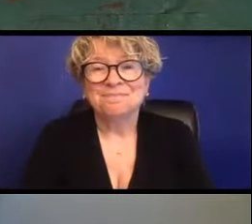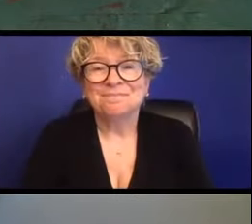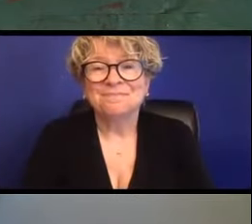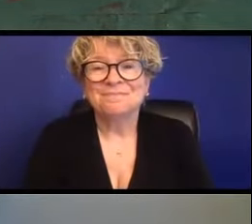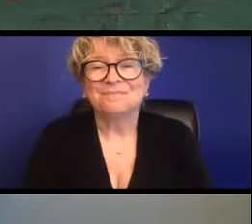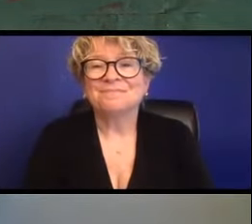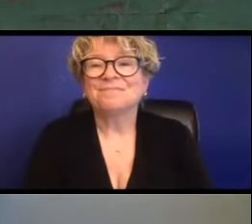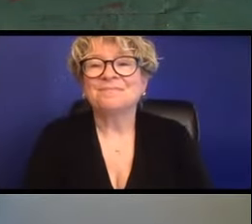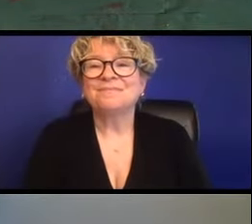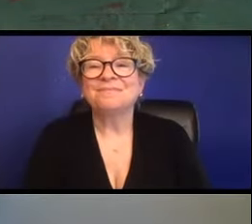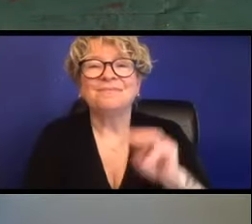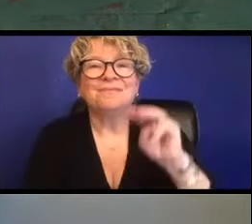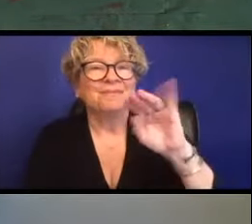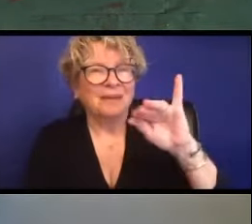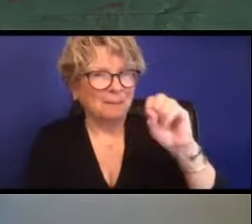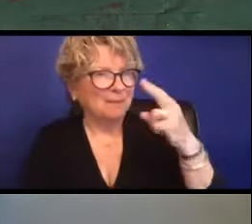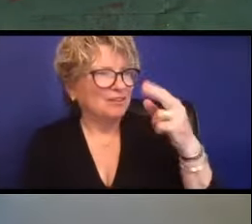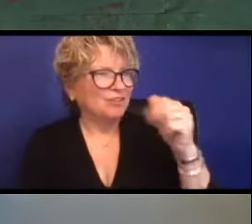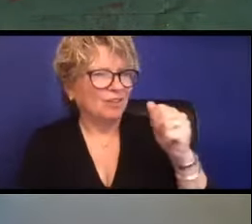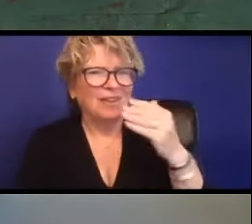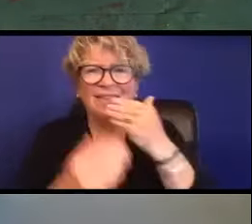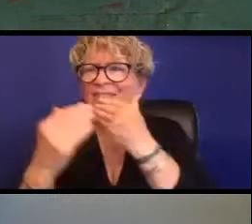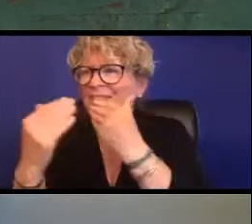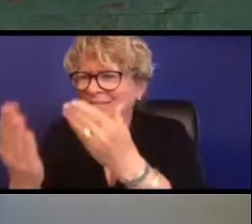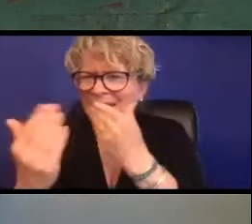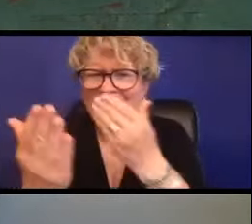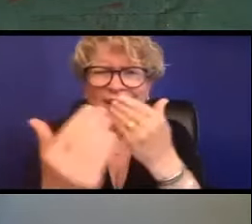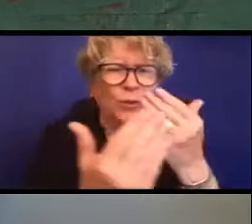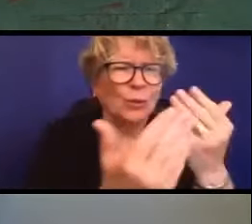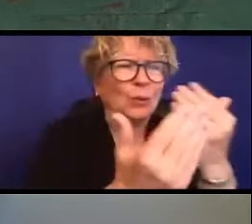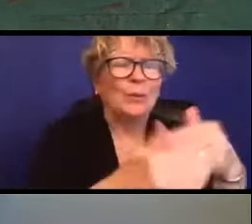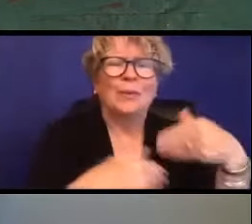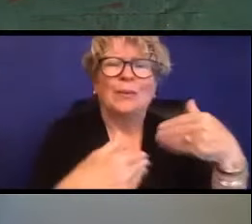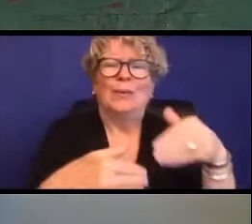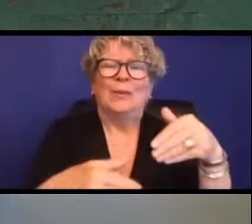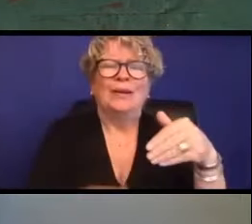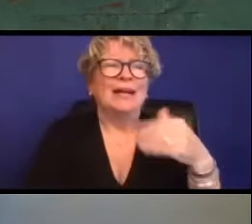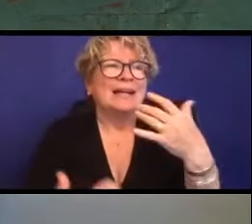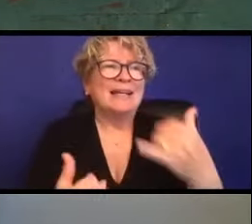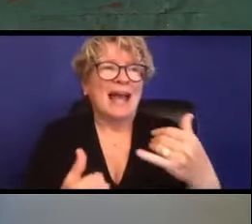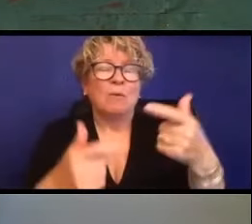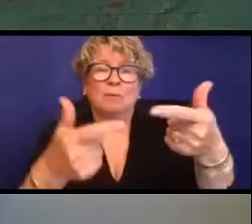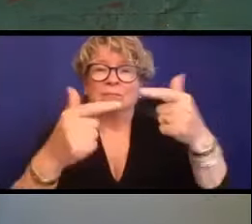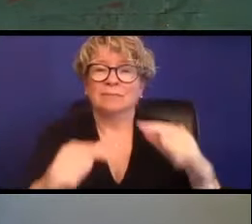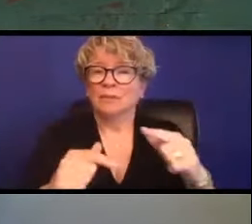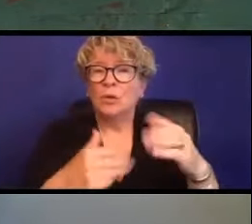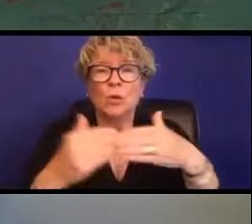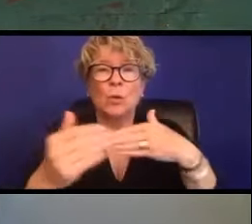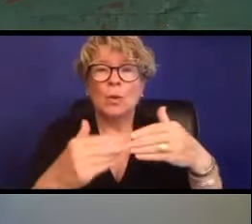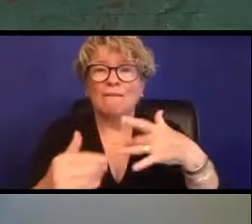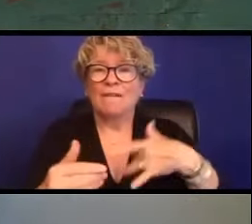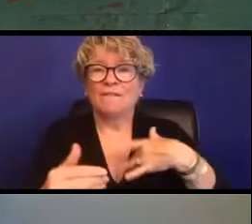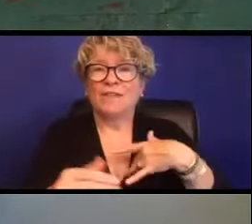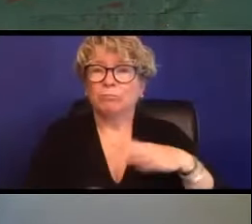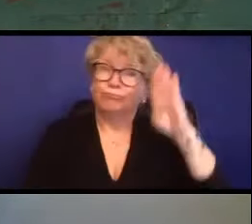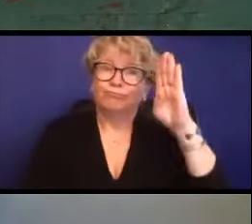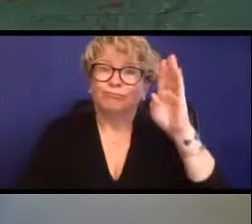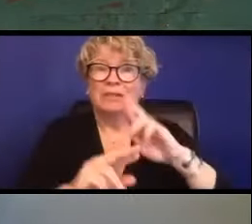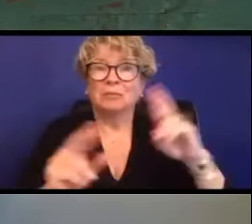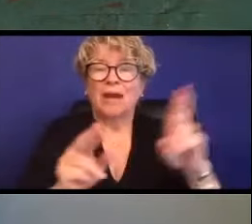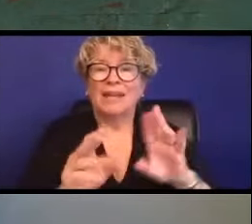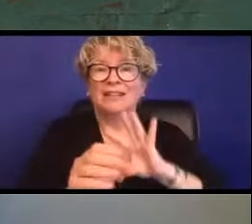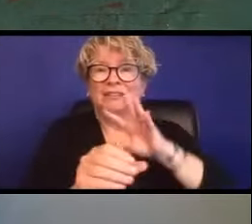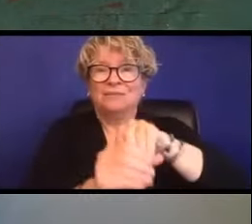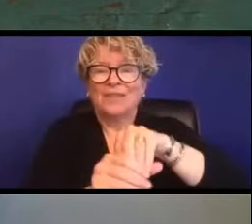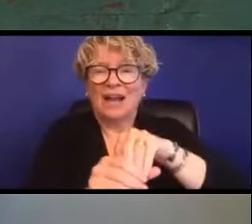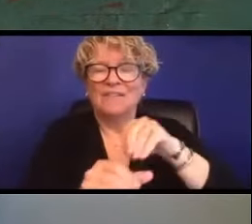Thank you, all of you. I want whoever wants to jump in first to answer this, and it's really kind of continuing